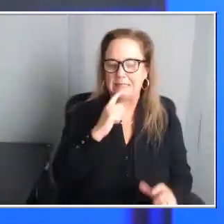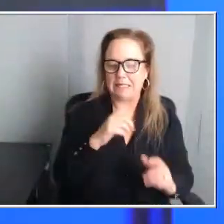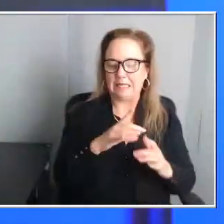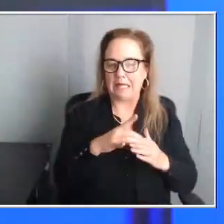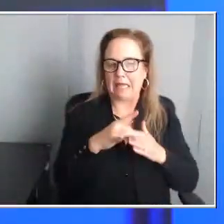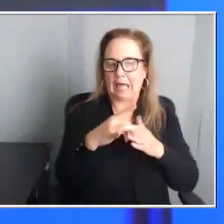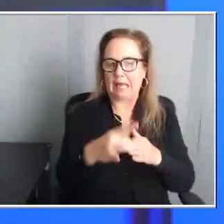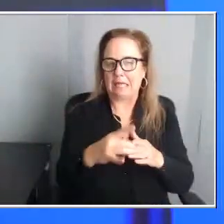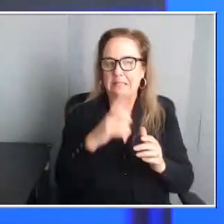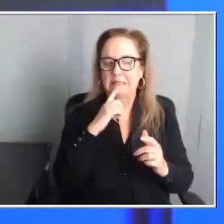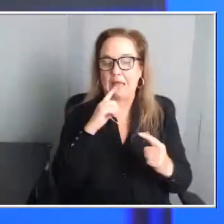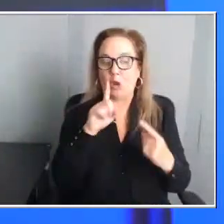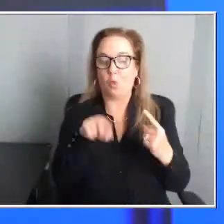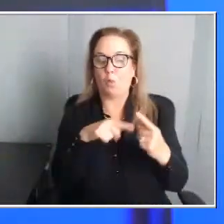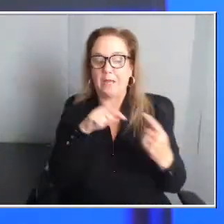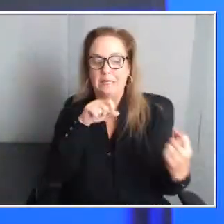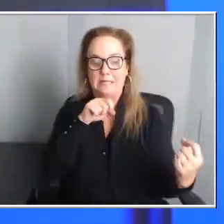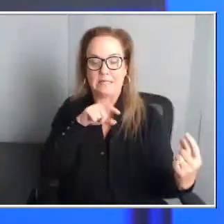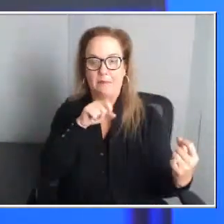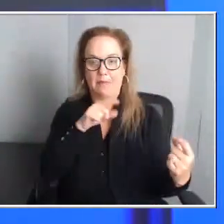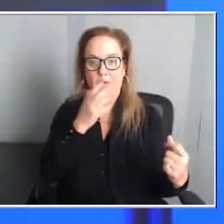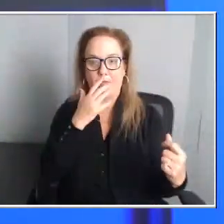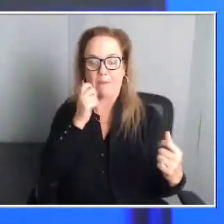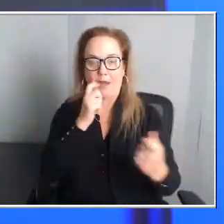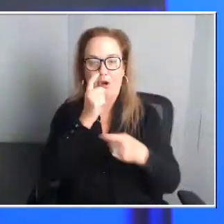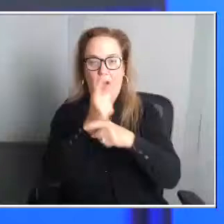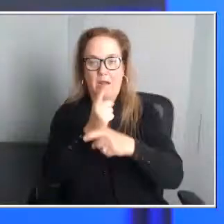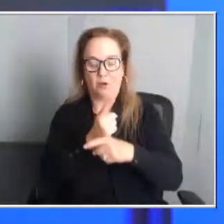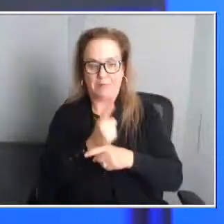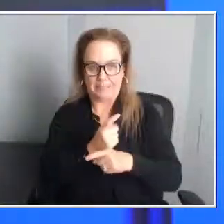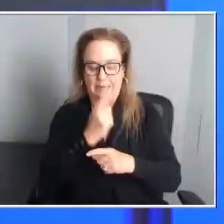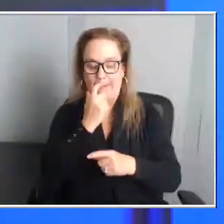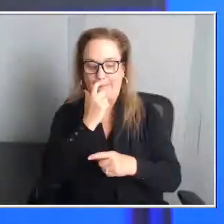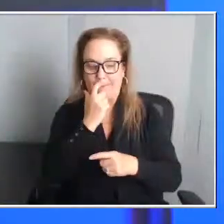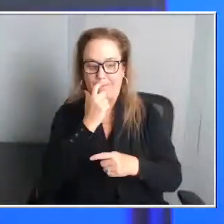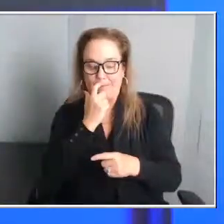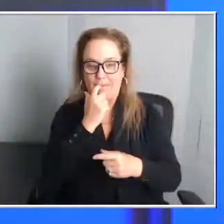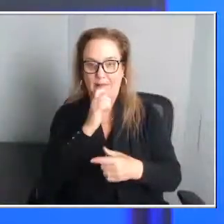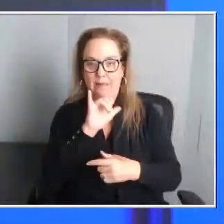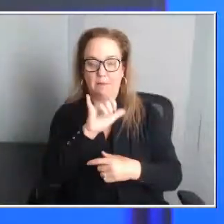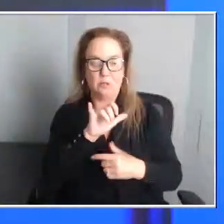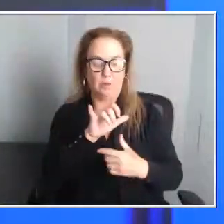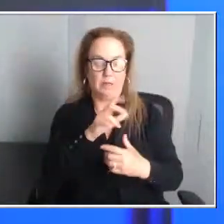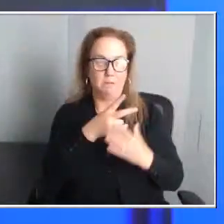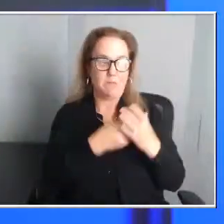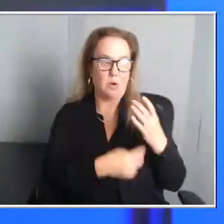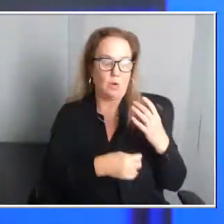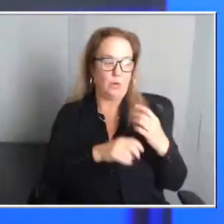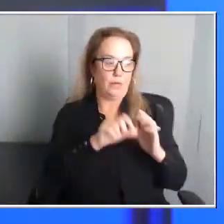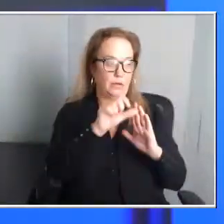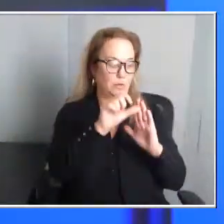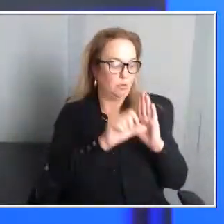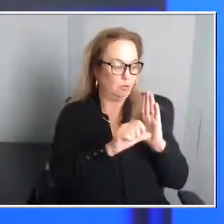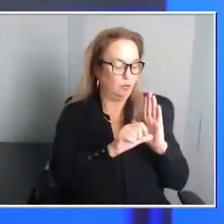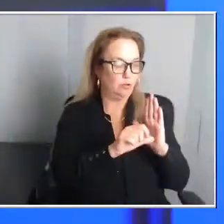to stimulate with better accuracy. And so between the combination of the surgeries, the device, and